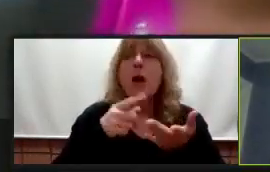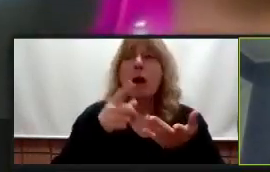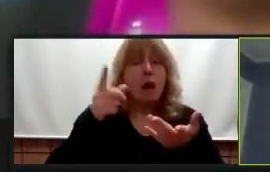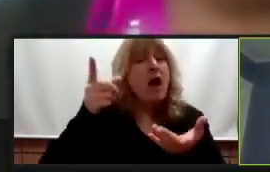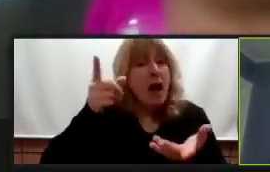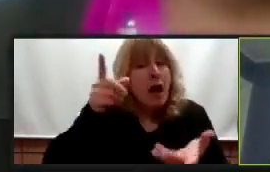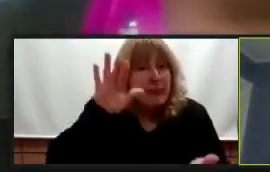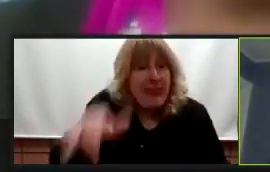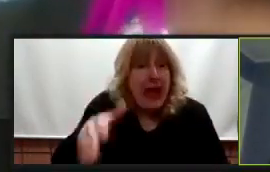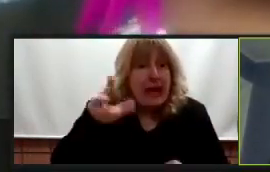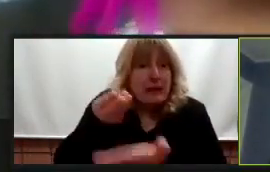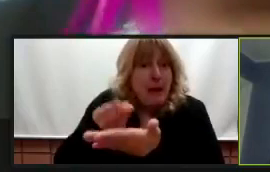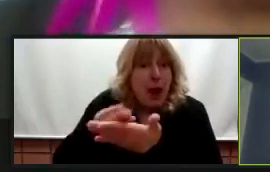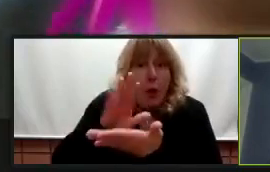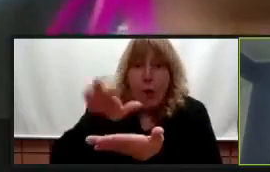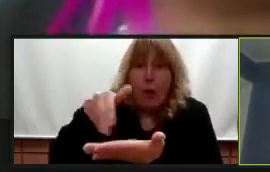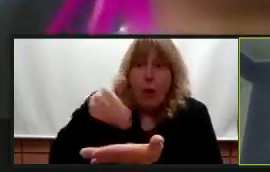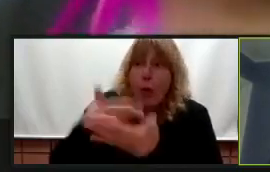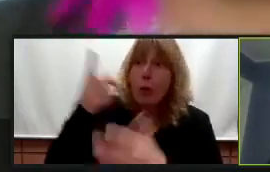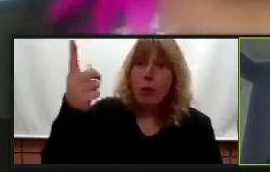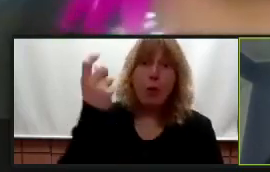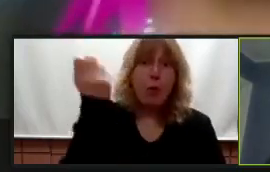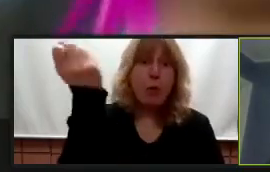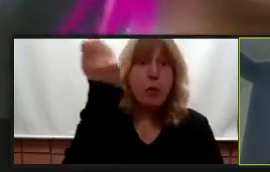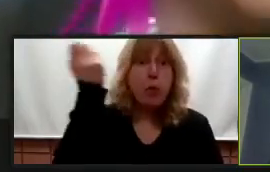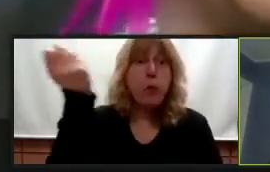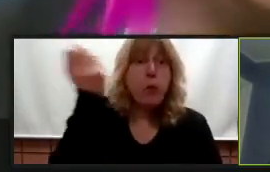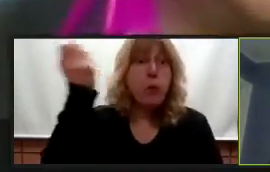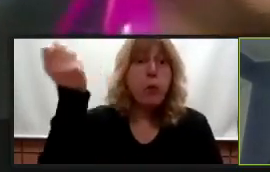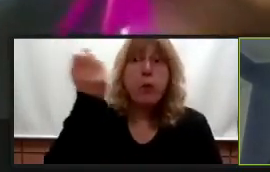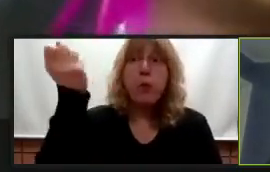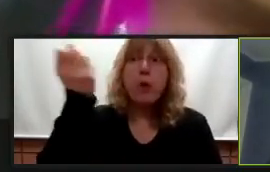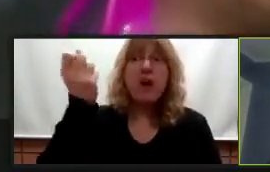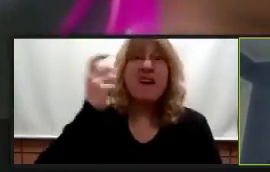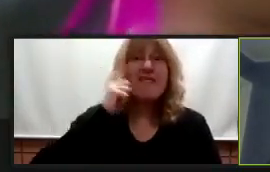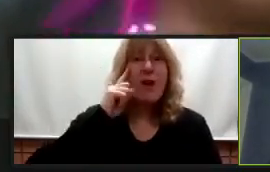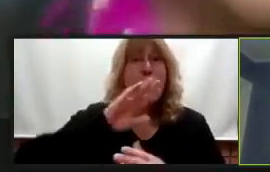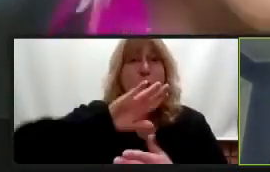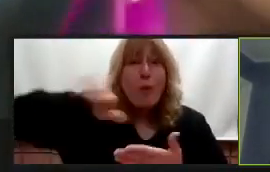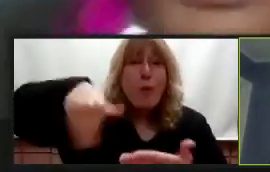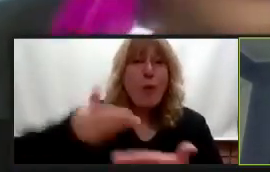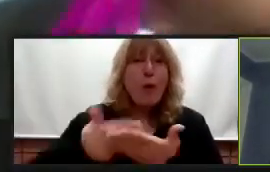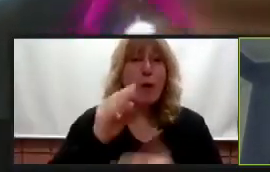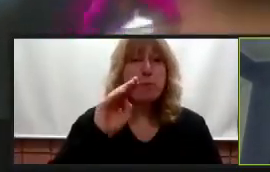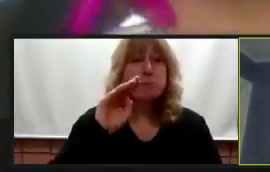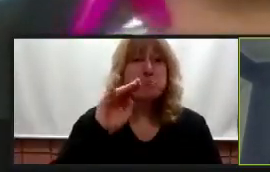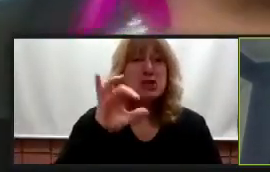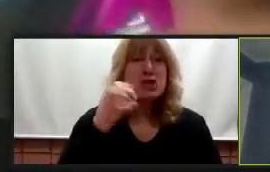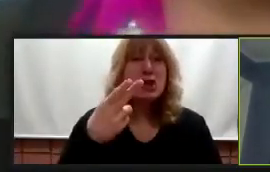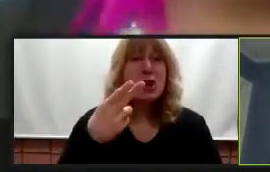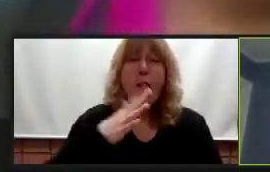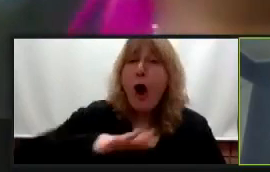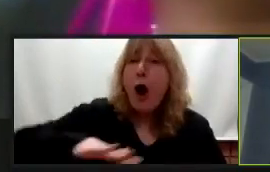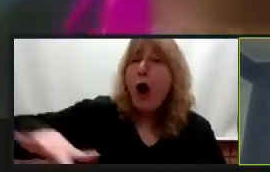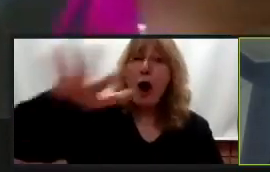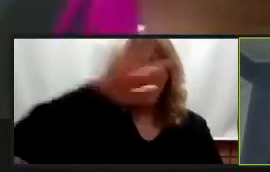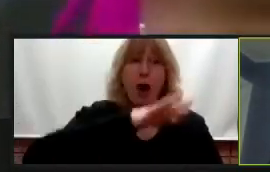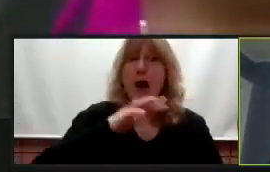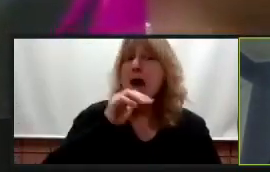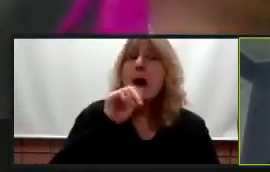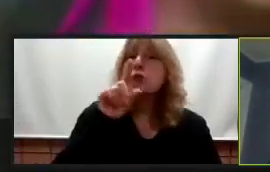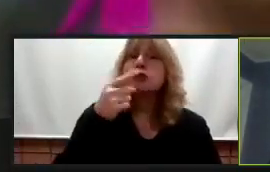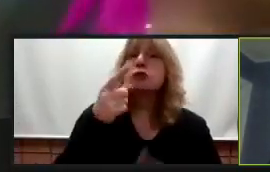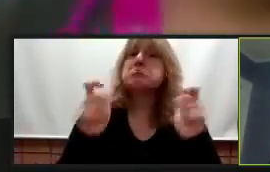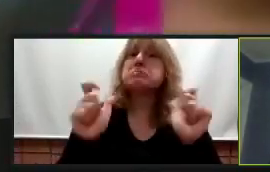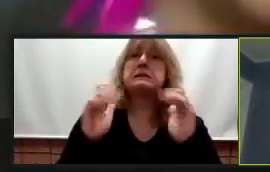the federal government has designated for all of the states to have a part in. So I want to just